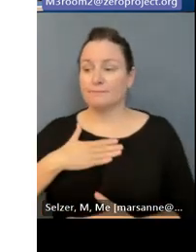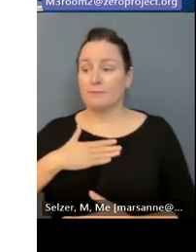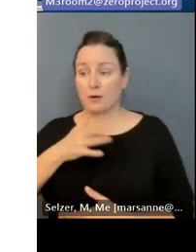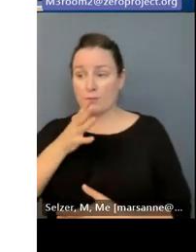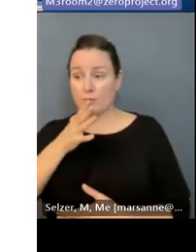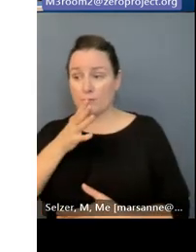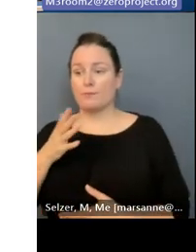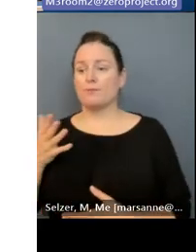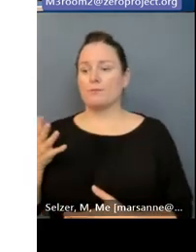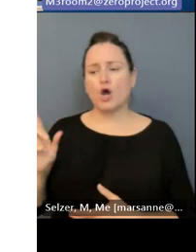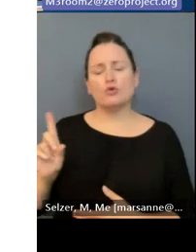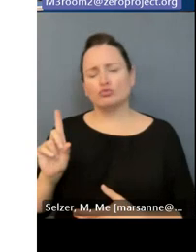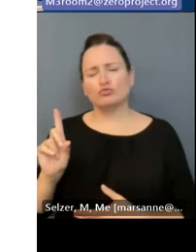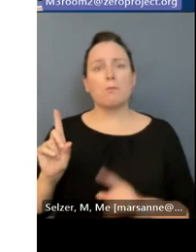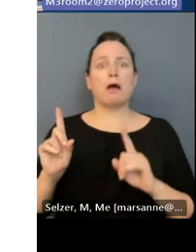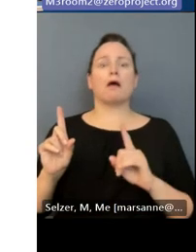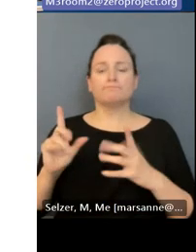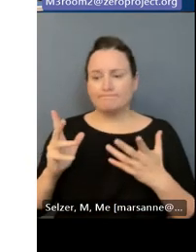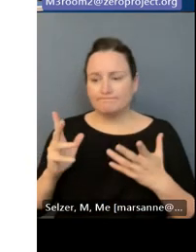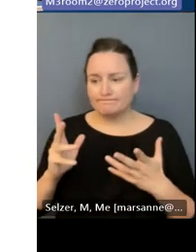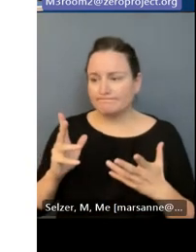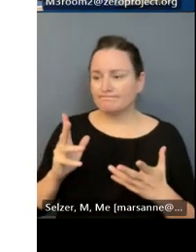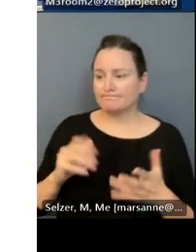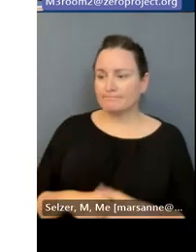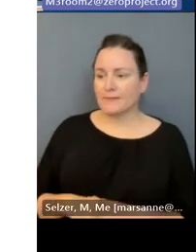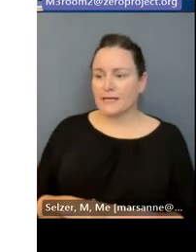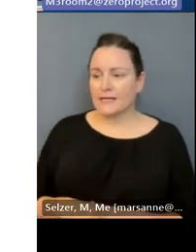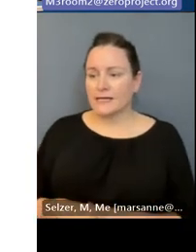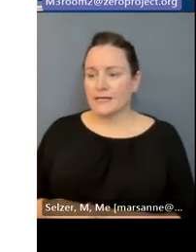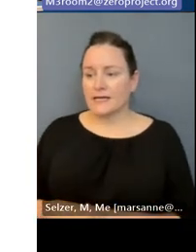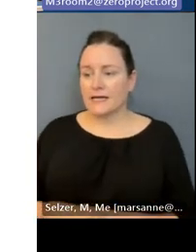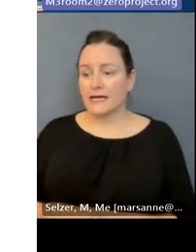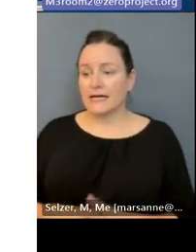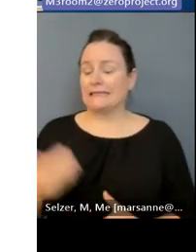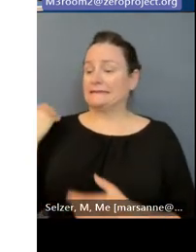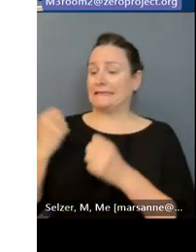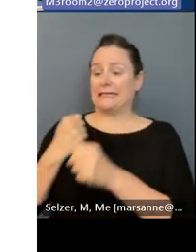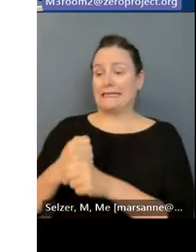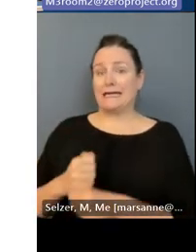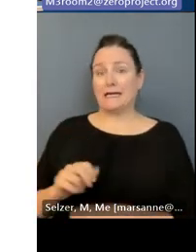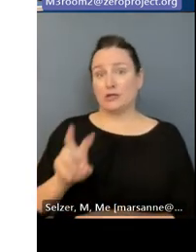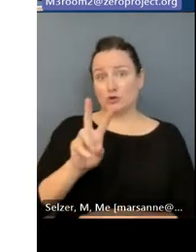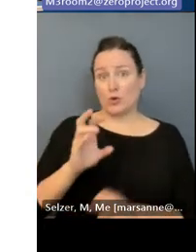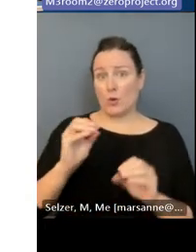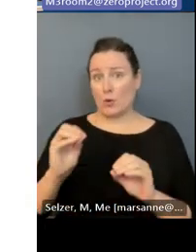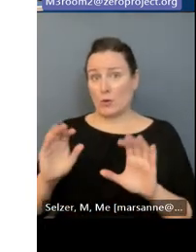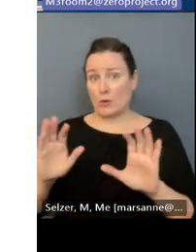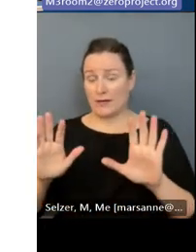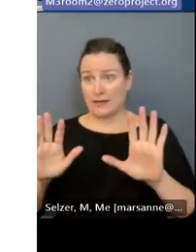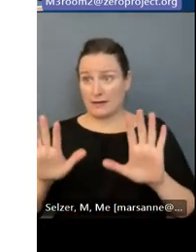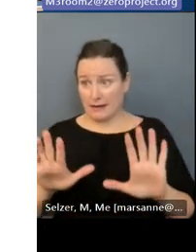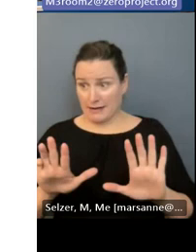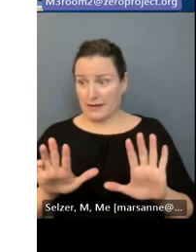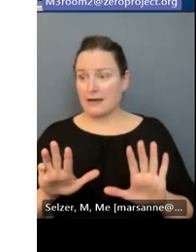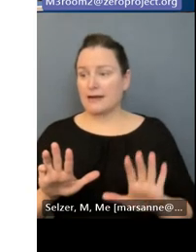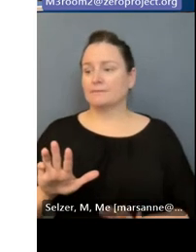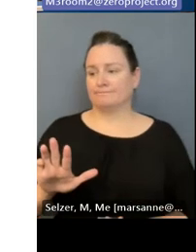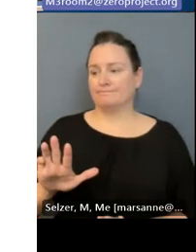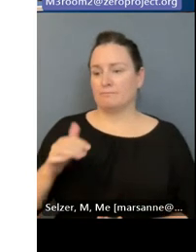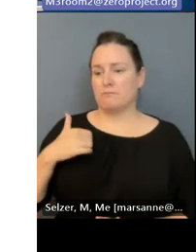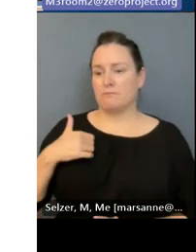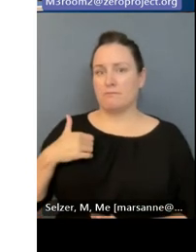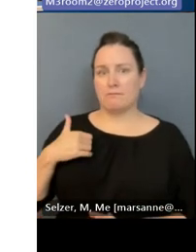well, she was home, but she was paralyzed. And there were not even a single occupational therapist available in our city to give her therapy.